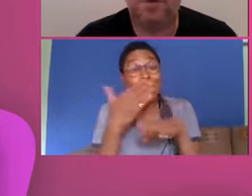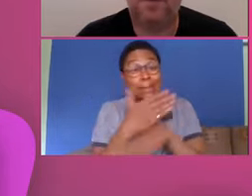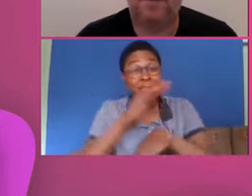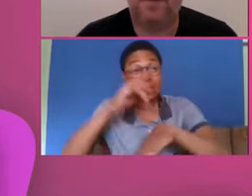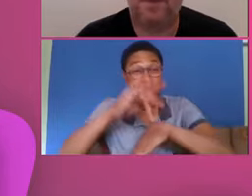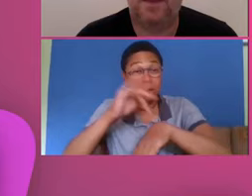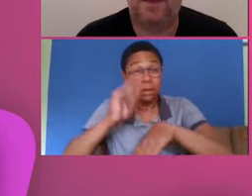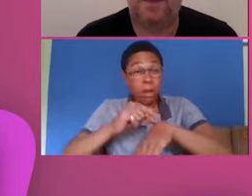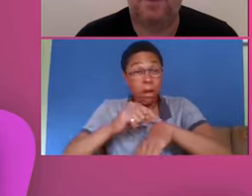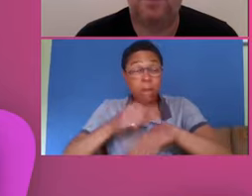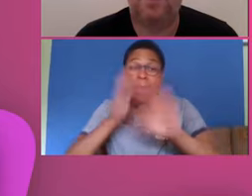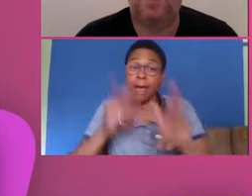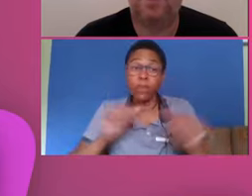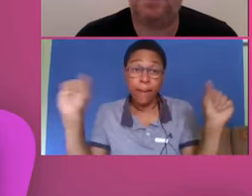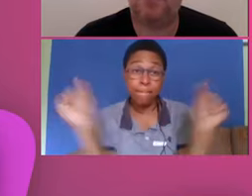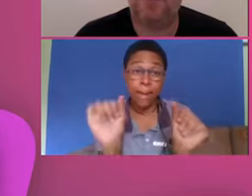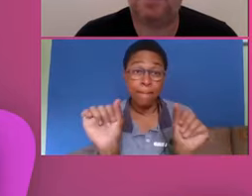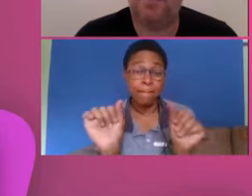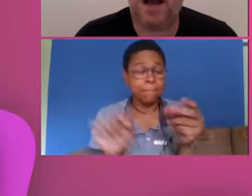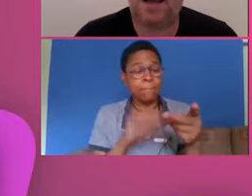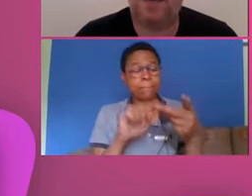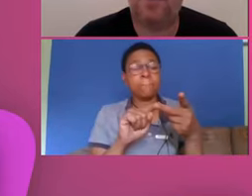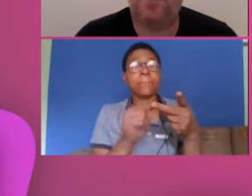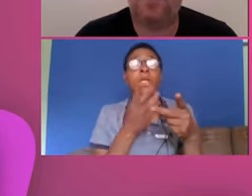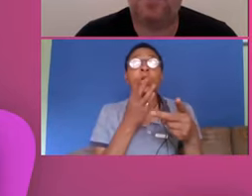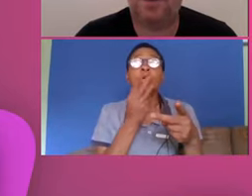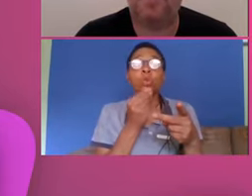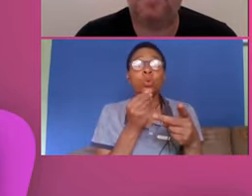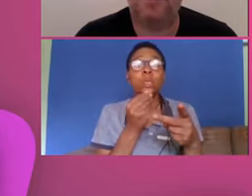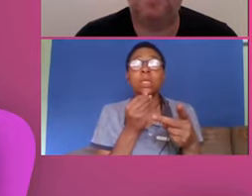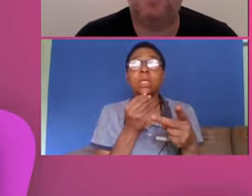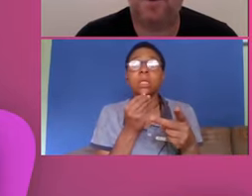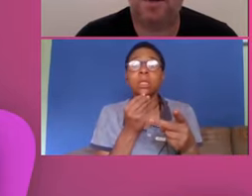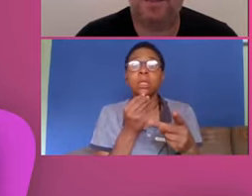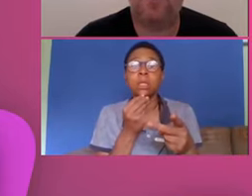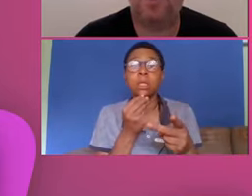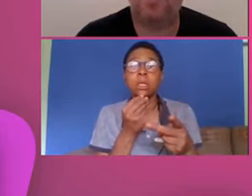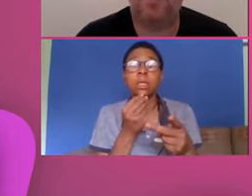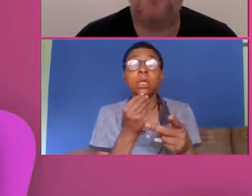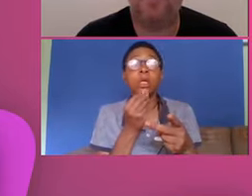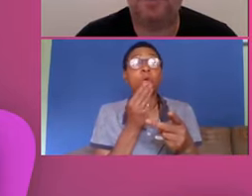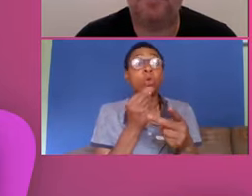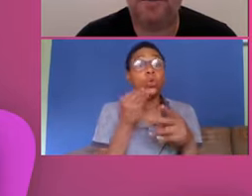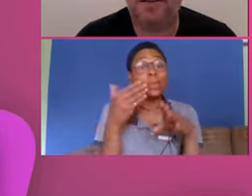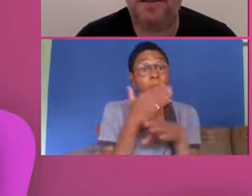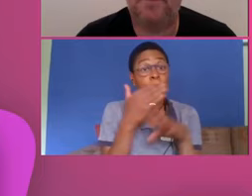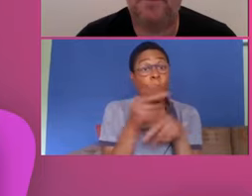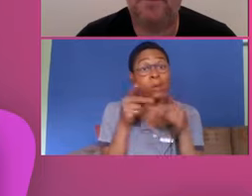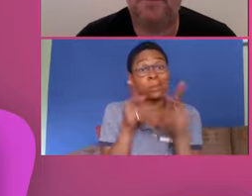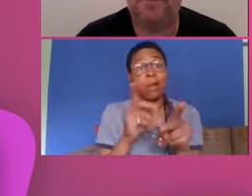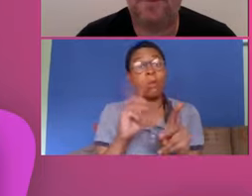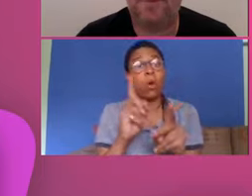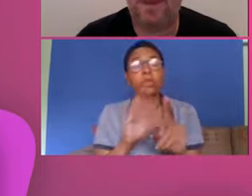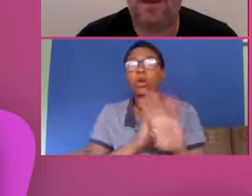possible, using back-to-back or side-to-side working rather than face-to-face,